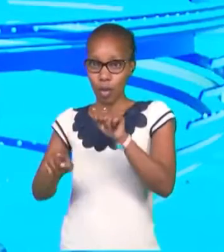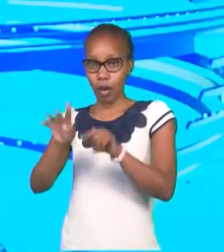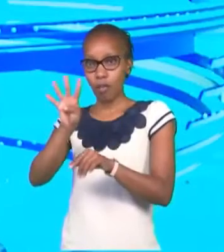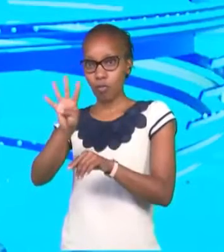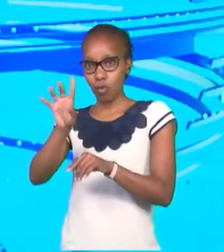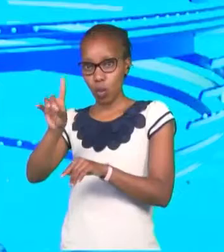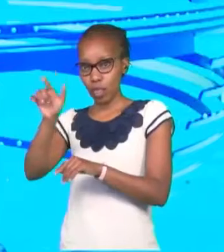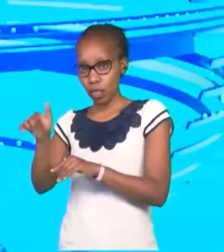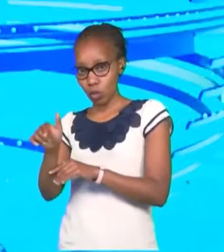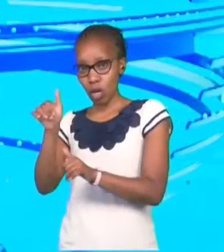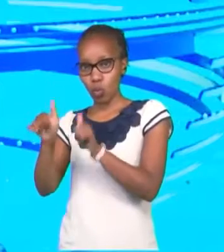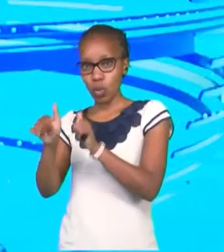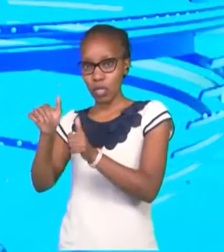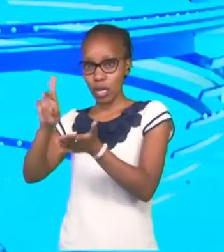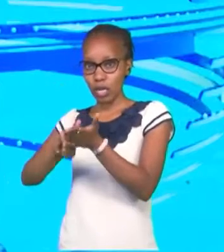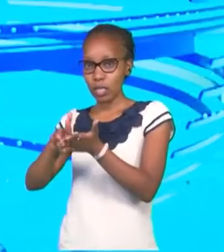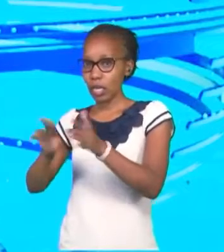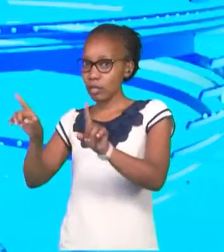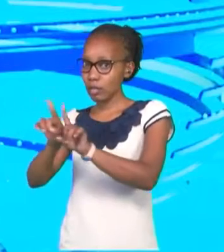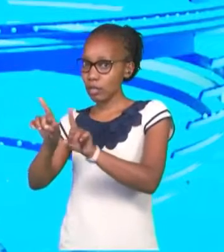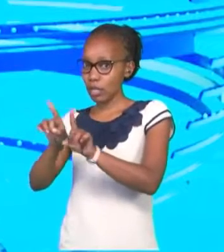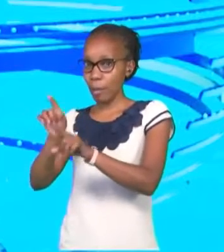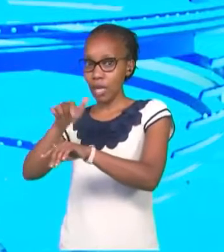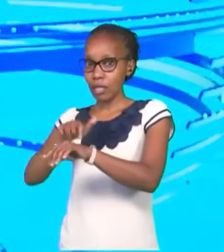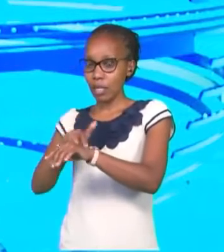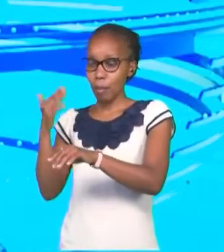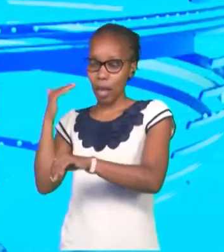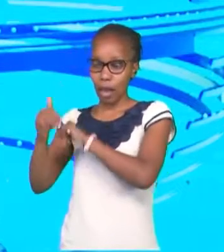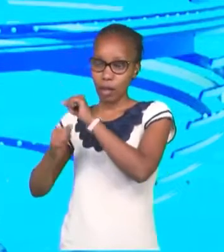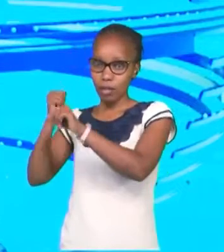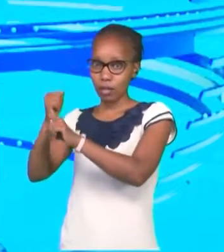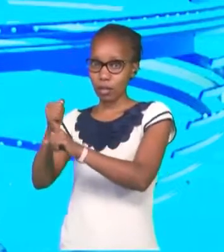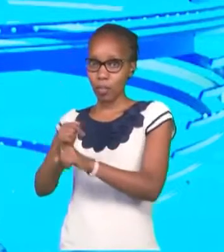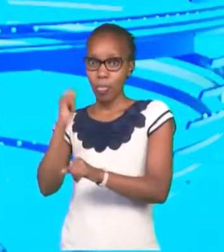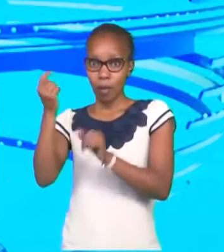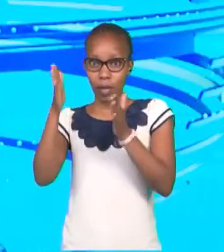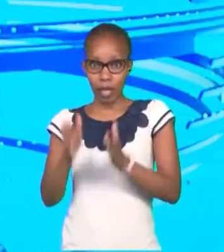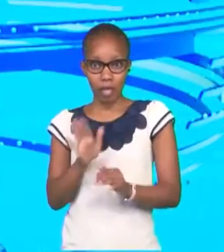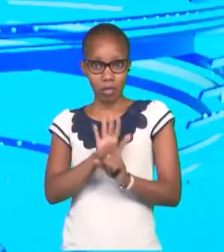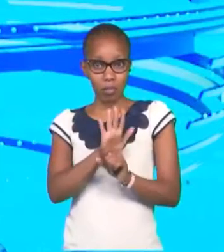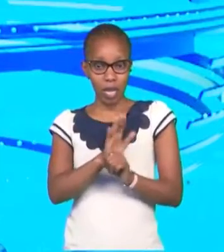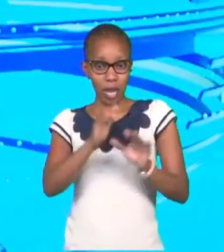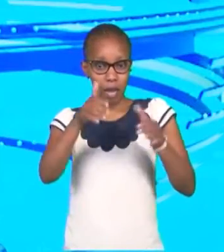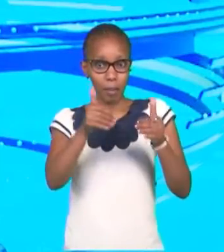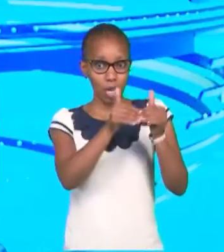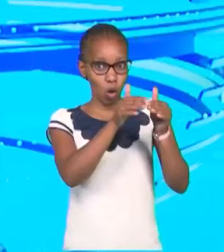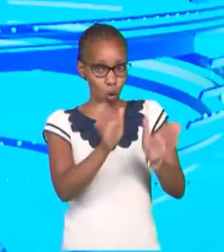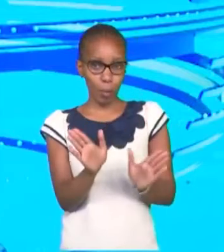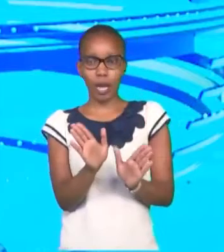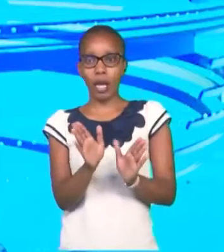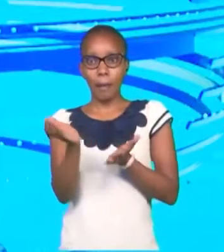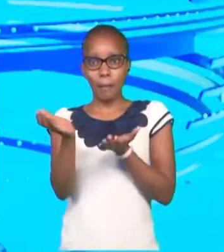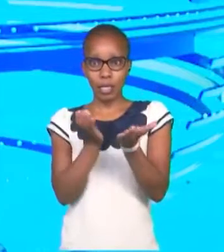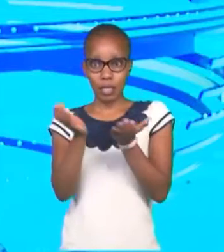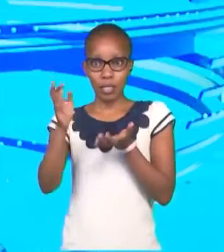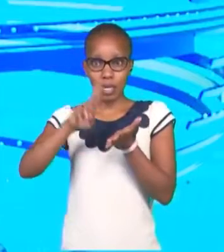41,490 names registered in a similar period last year. As many Kenyans rush to open companies, what is the process of business